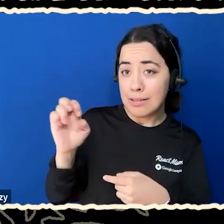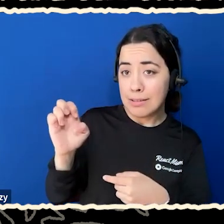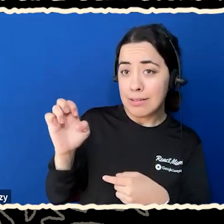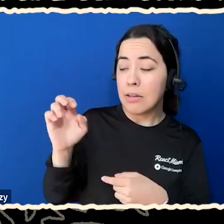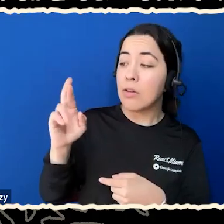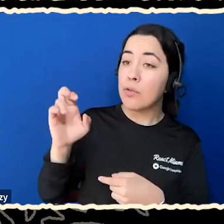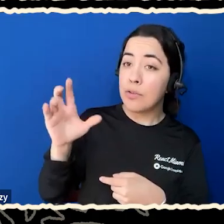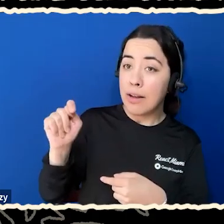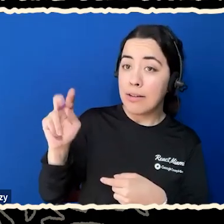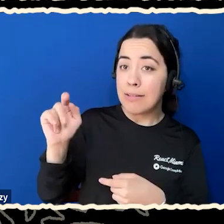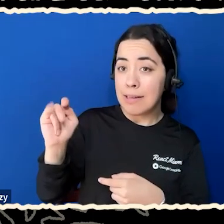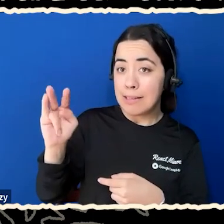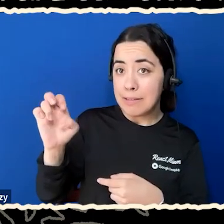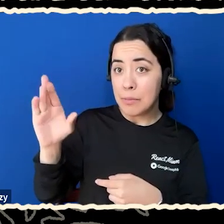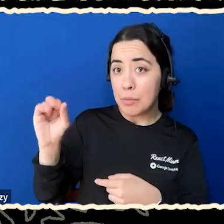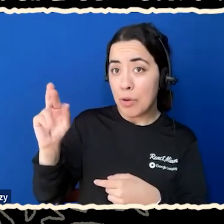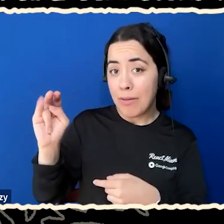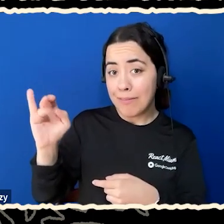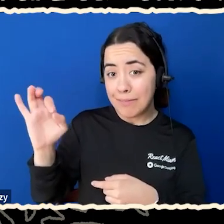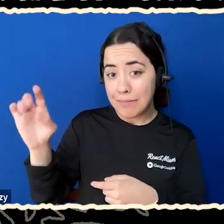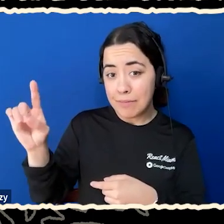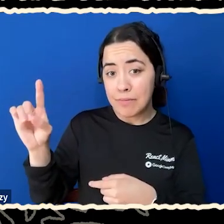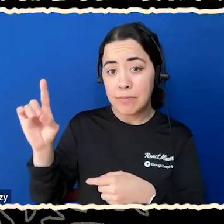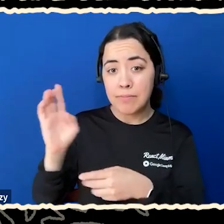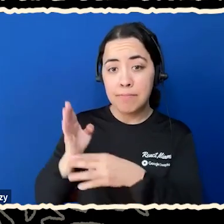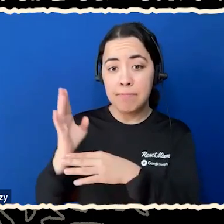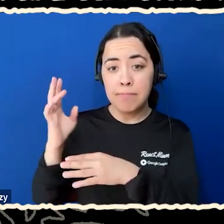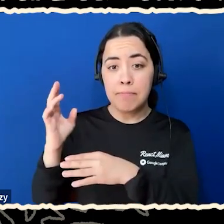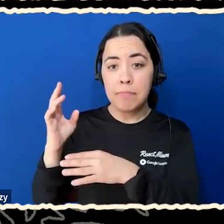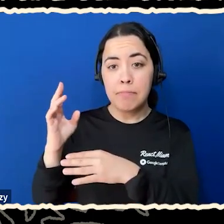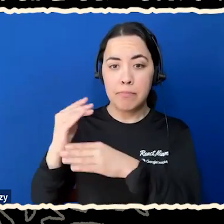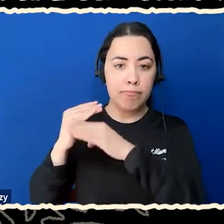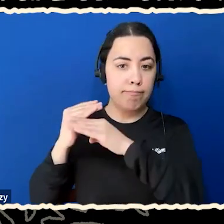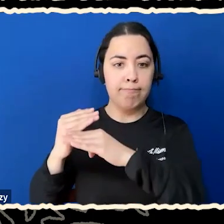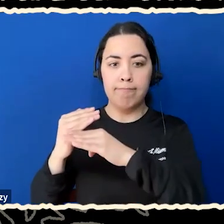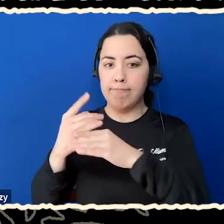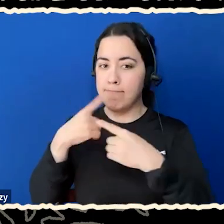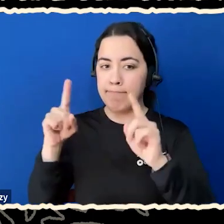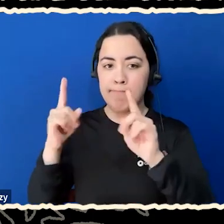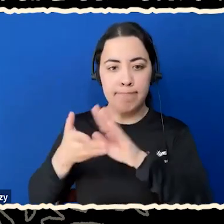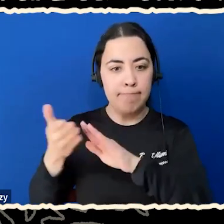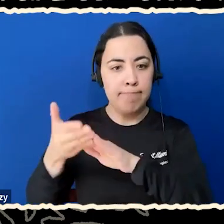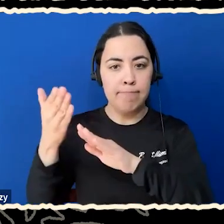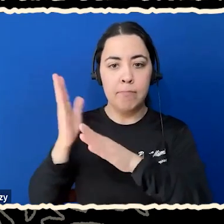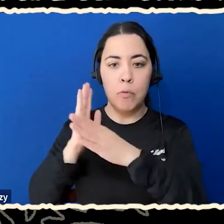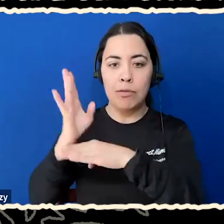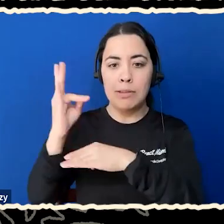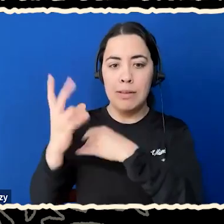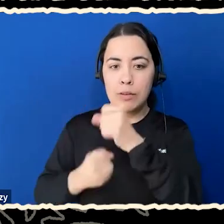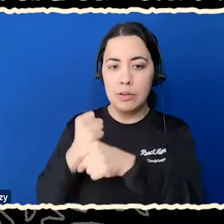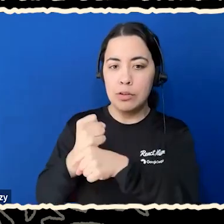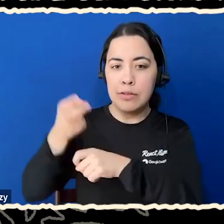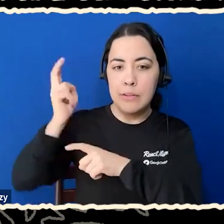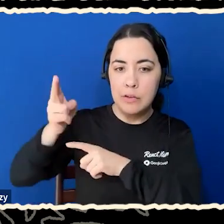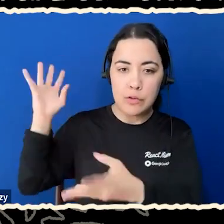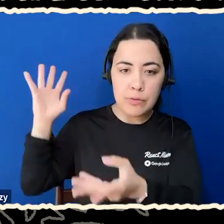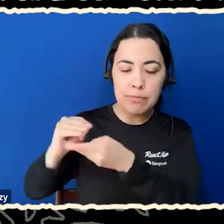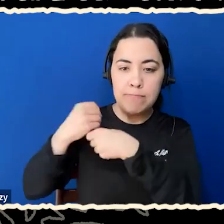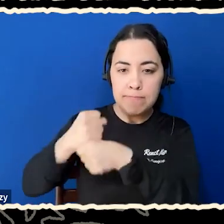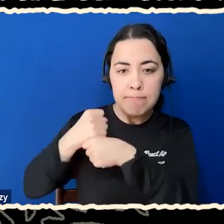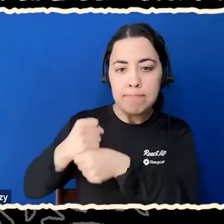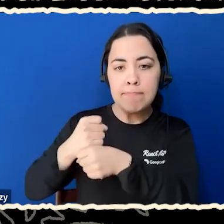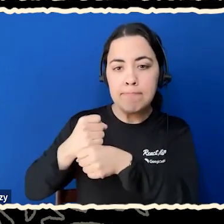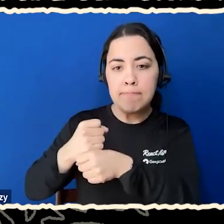history, created and maintained by Callstack. What is it? It's a complete ecosystem of utilities that